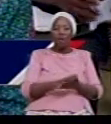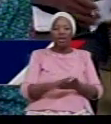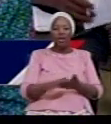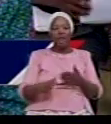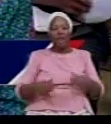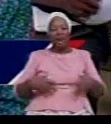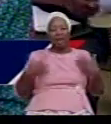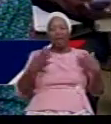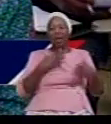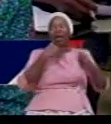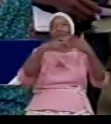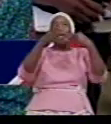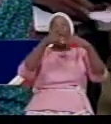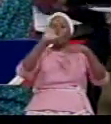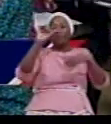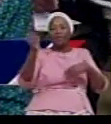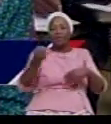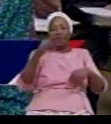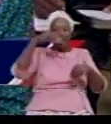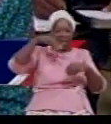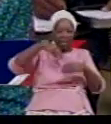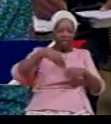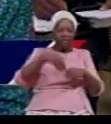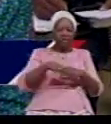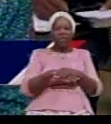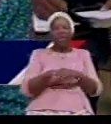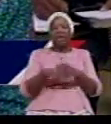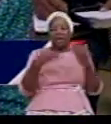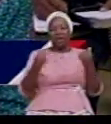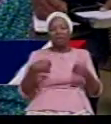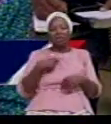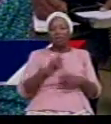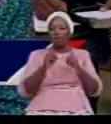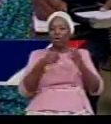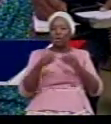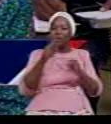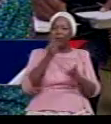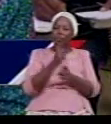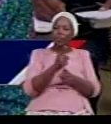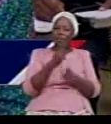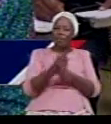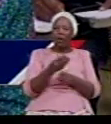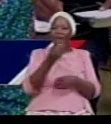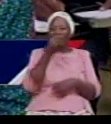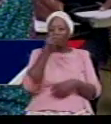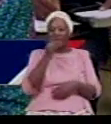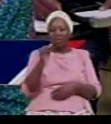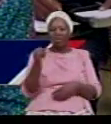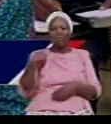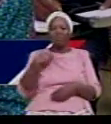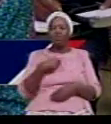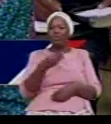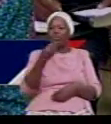heaven's entry. We're not talking about proper feeding. We're feeding ourselves,